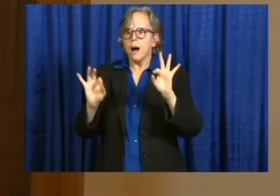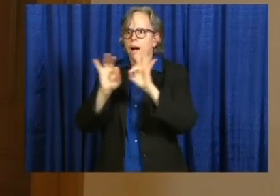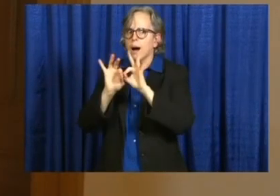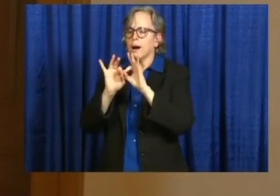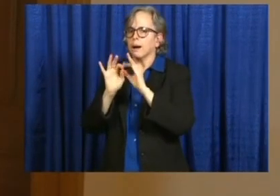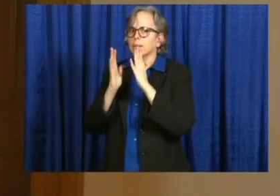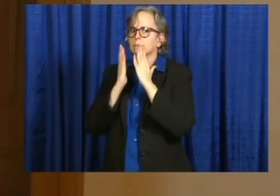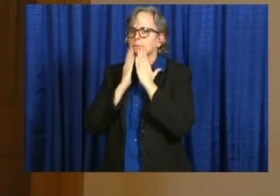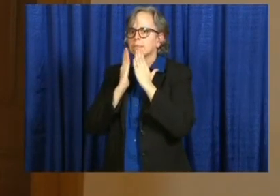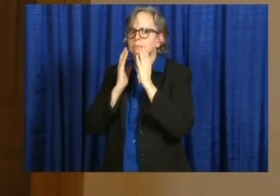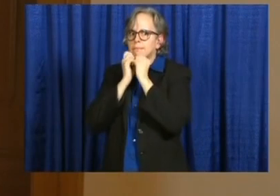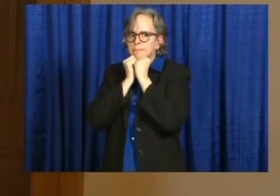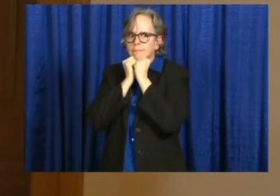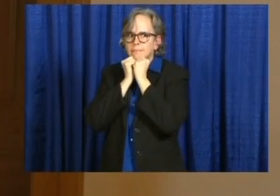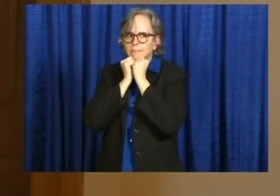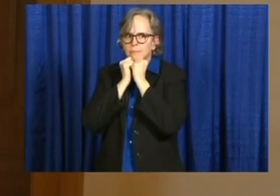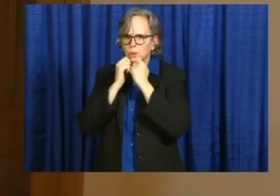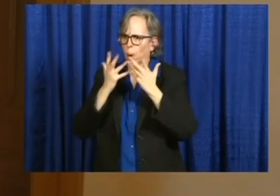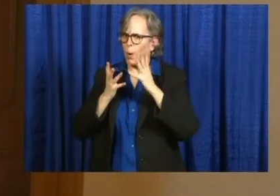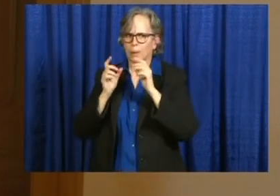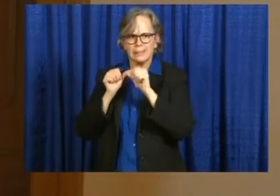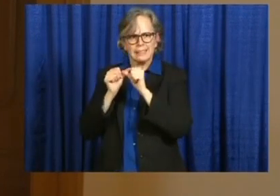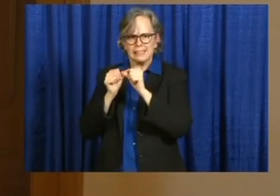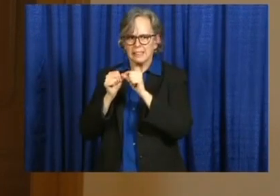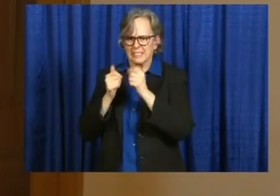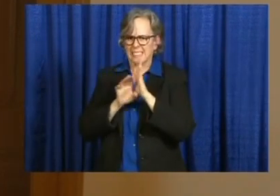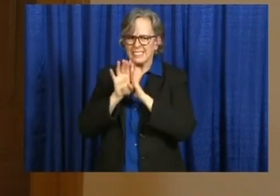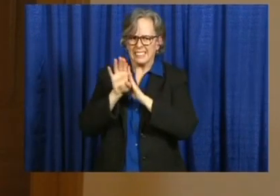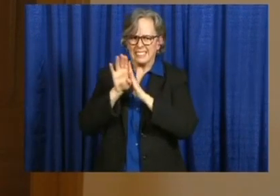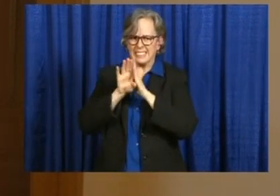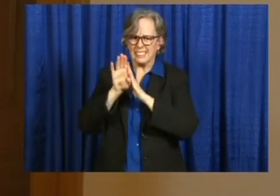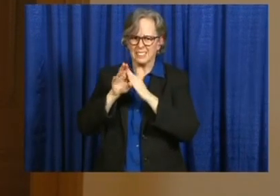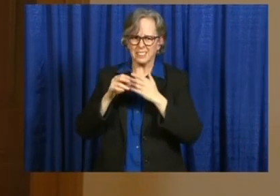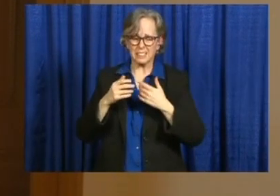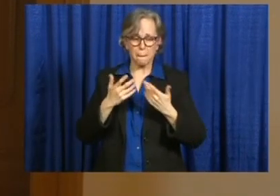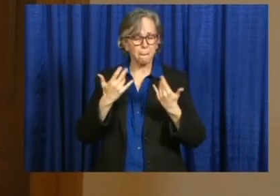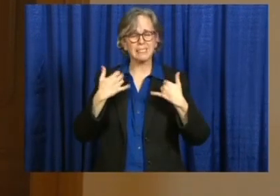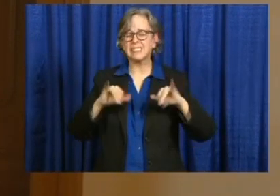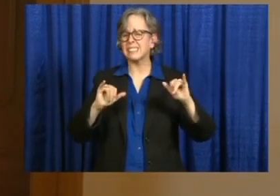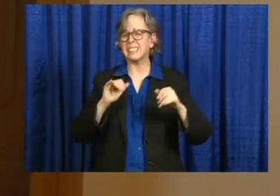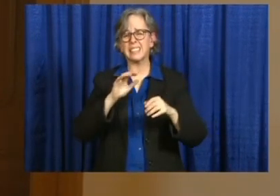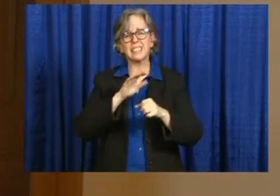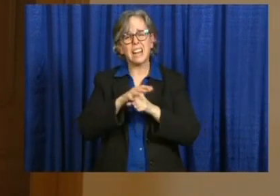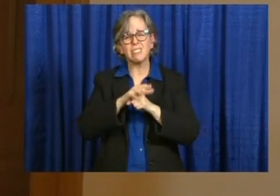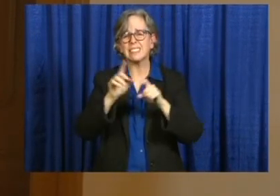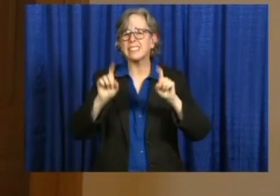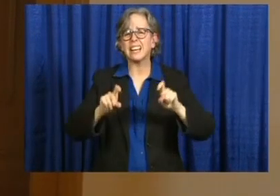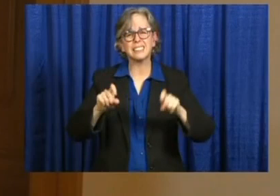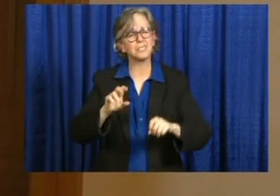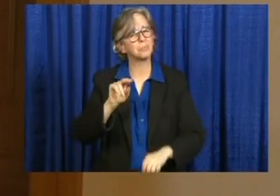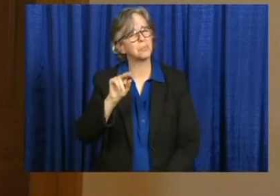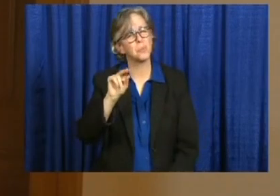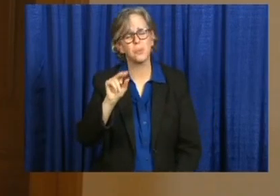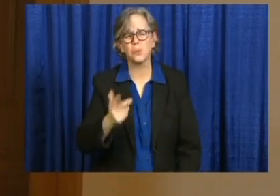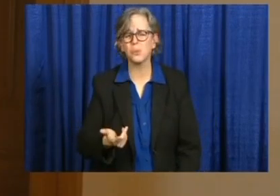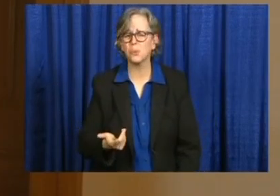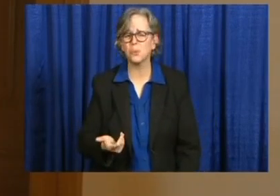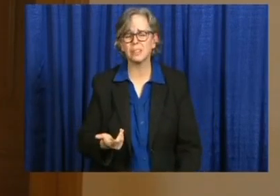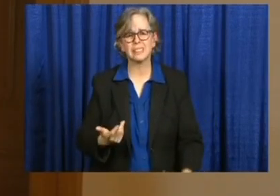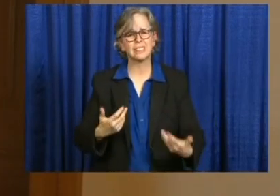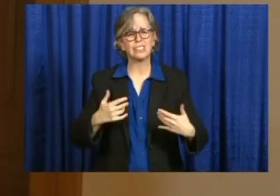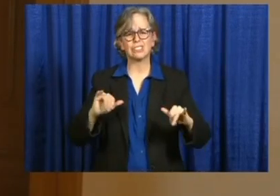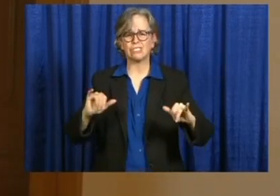we are still dealing with a scarcity of testing, so saving that testing for the very sickest and most at